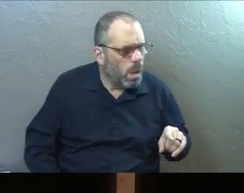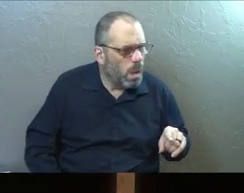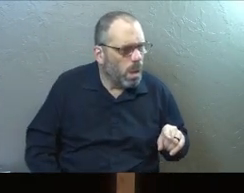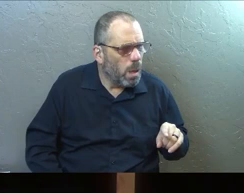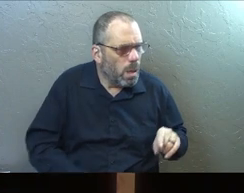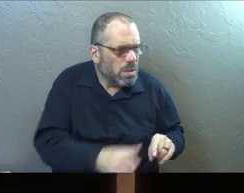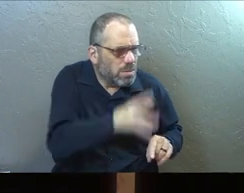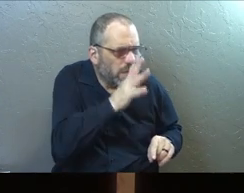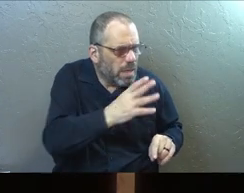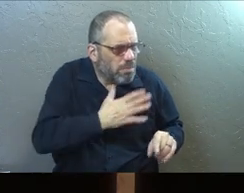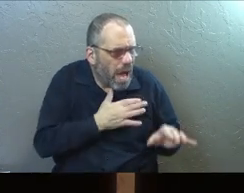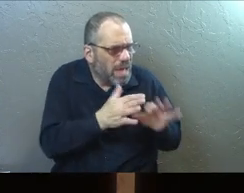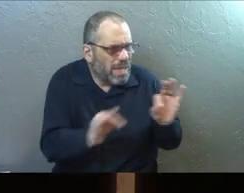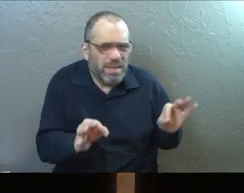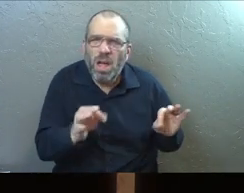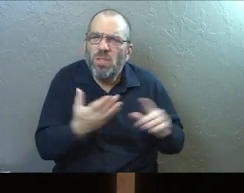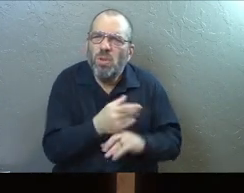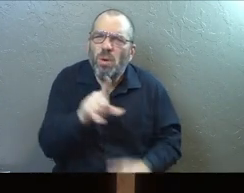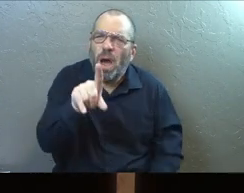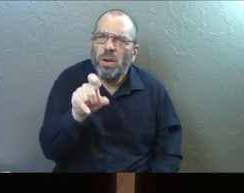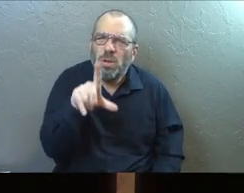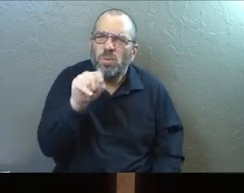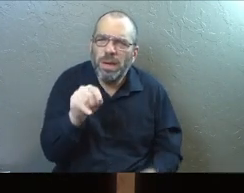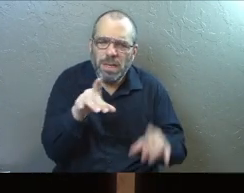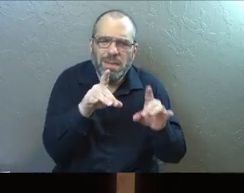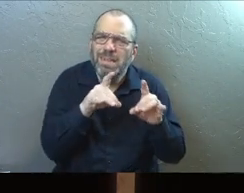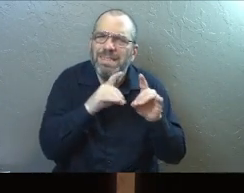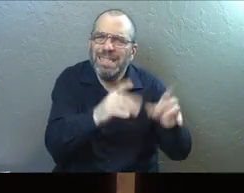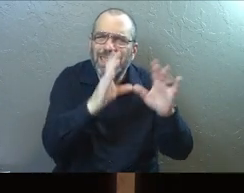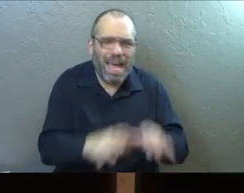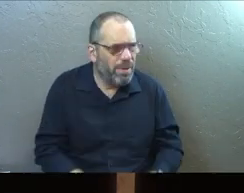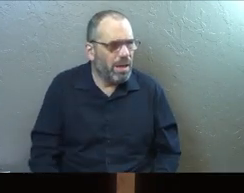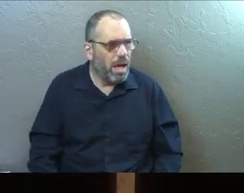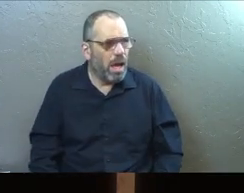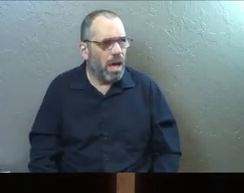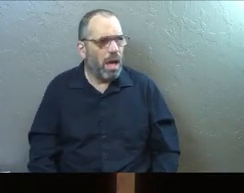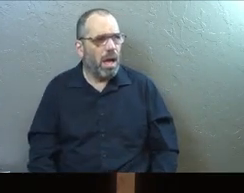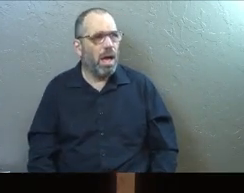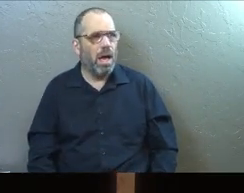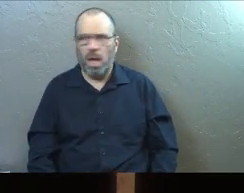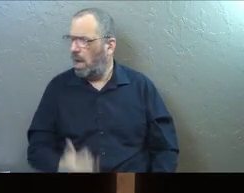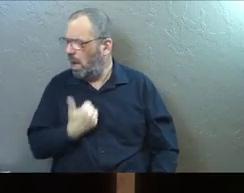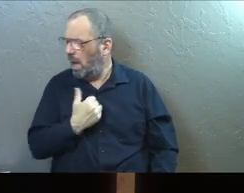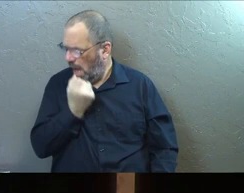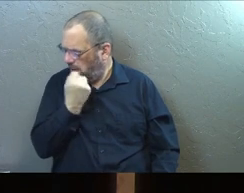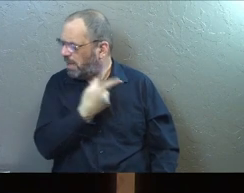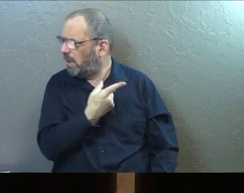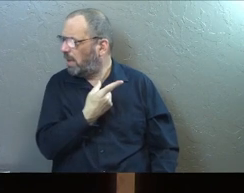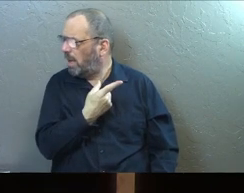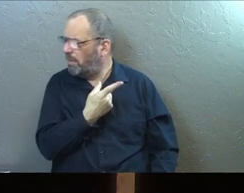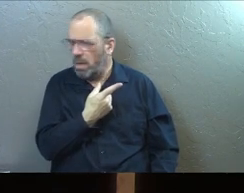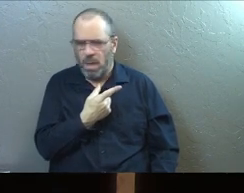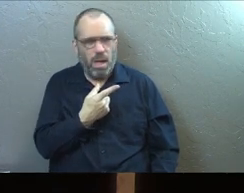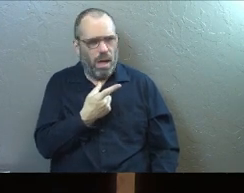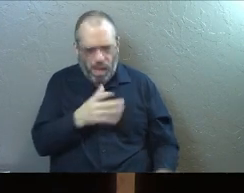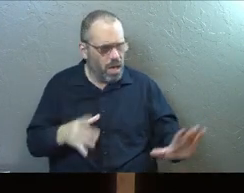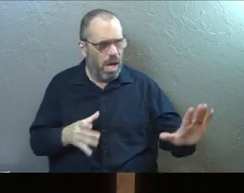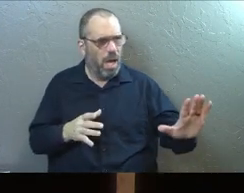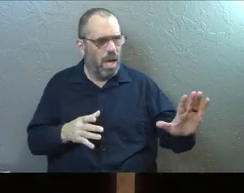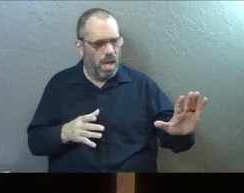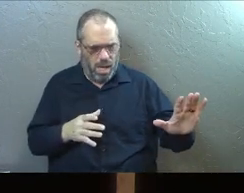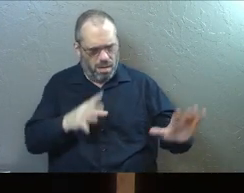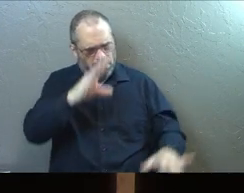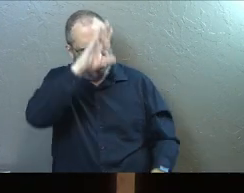getting spoken by one of these 120 disciples. Kind of blows their mind. Verse 12, they stood there amazed